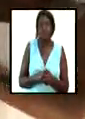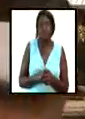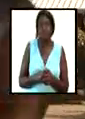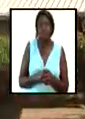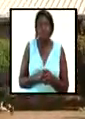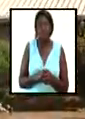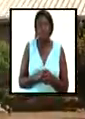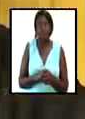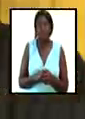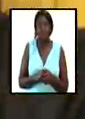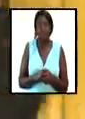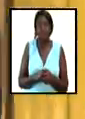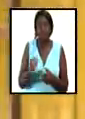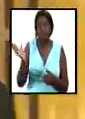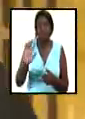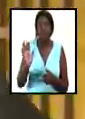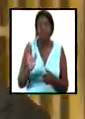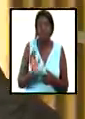days. Bye!